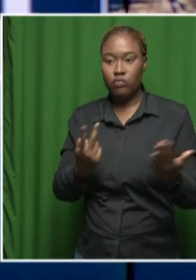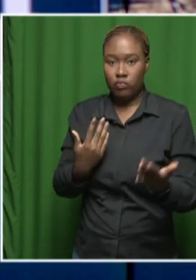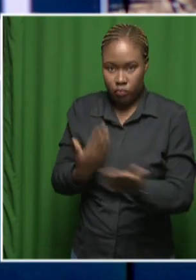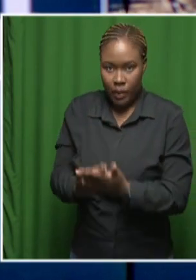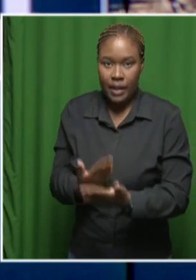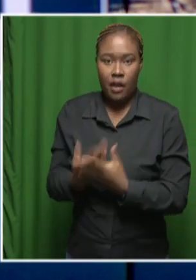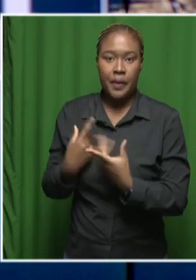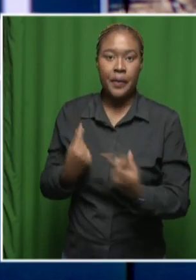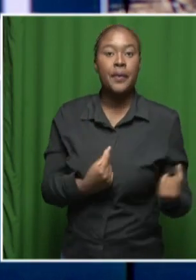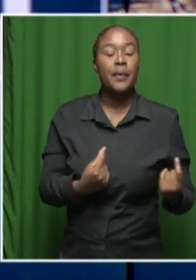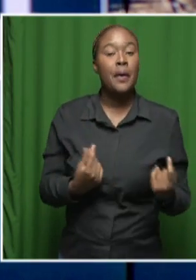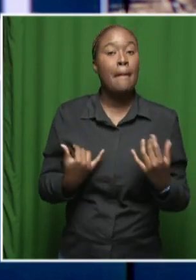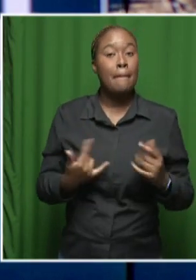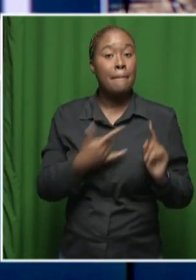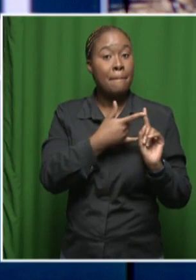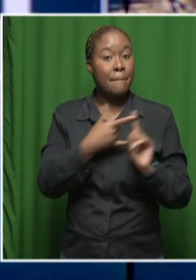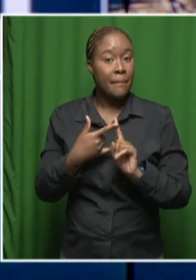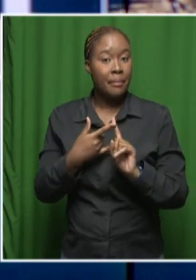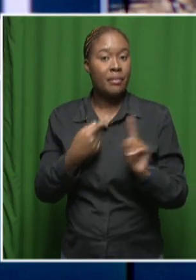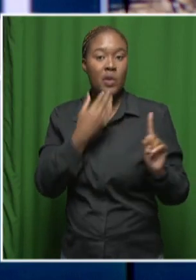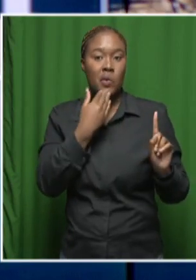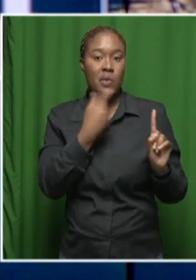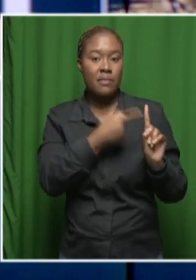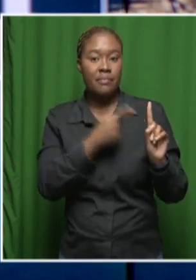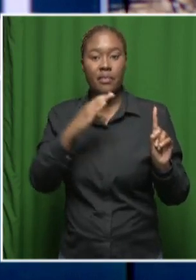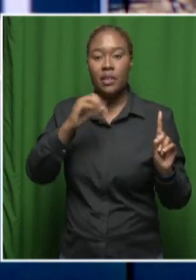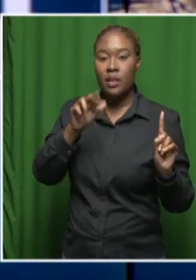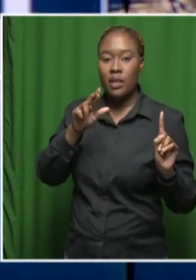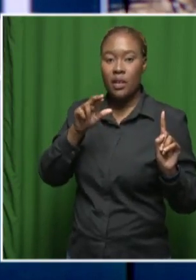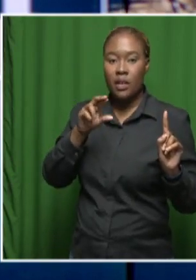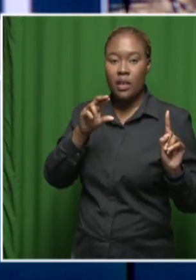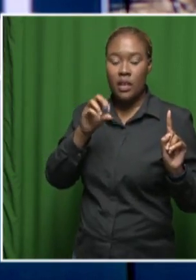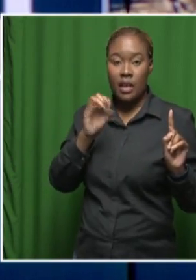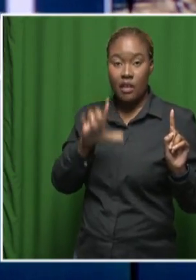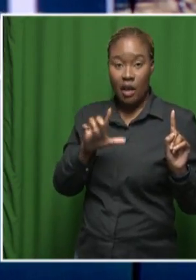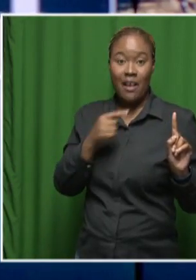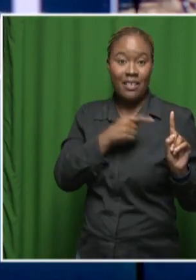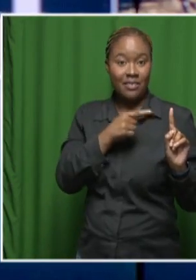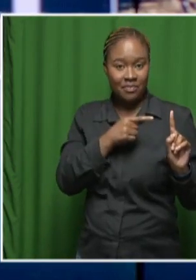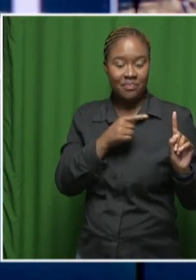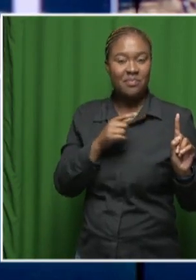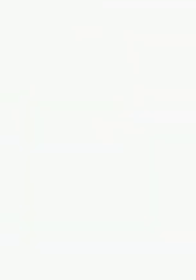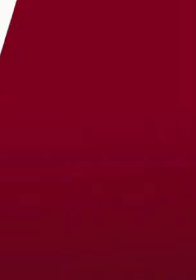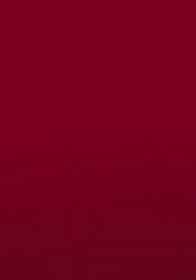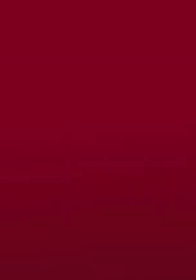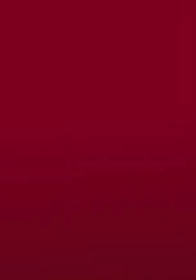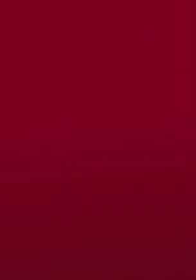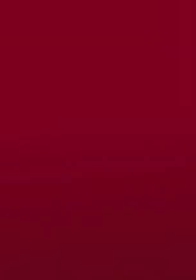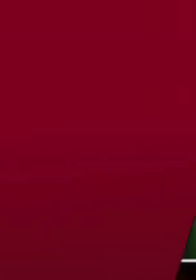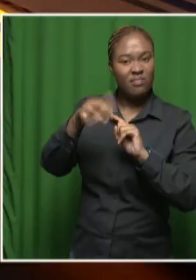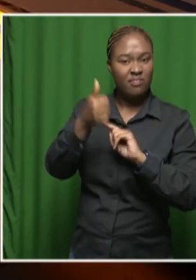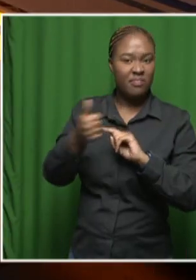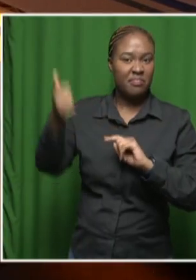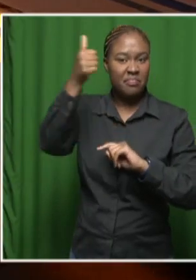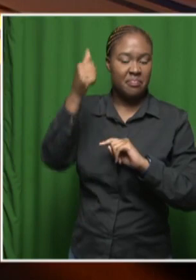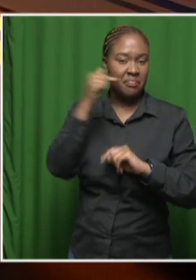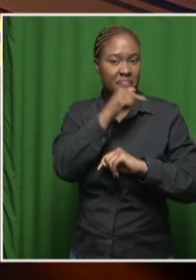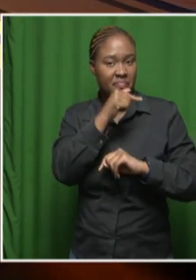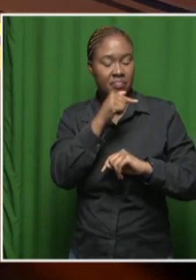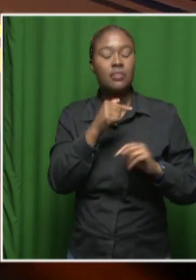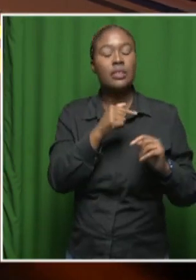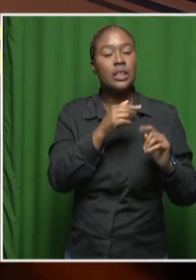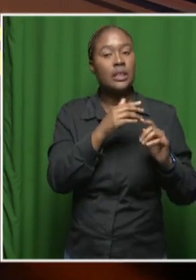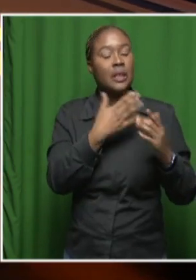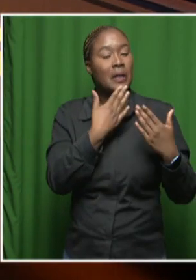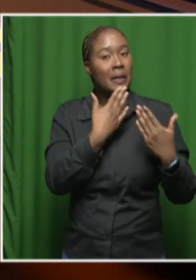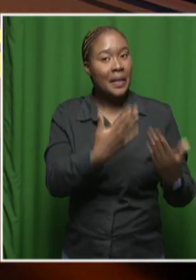Zoom by Carol Jaji, Tshimologong Digital Skills Head. Carol, a very good morning to you. A warm welcome to Morning Live. I